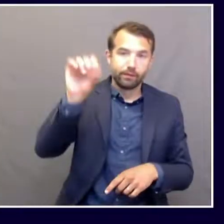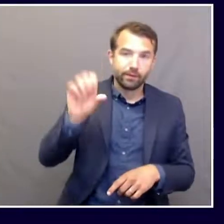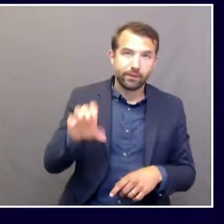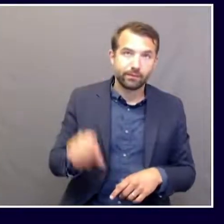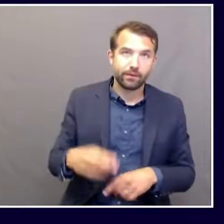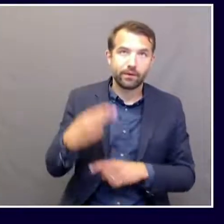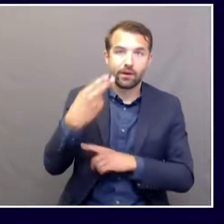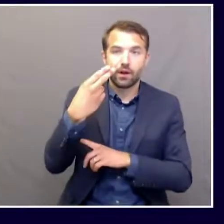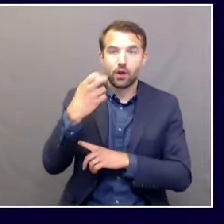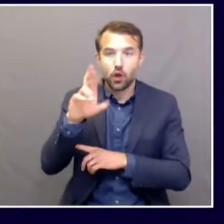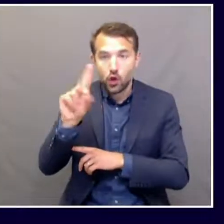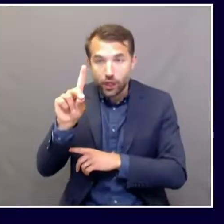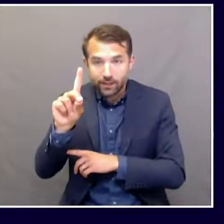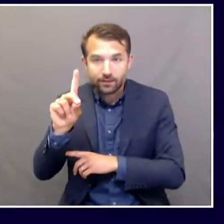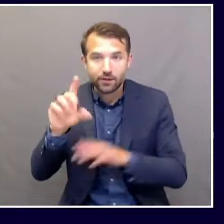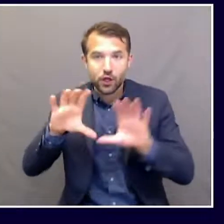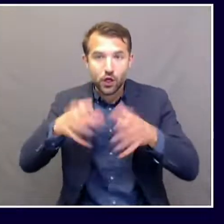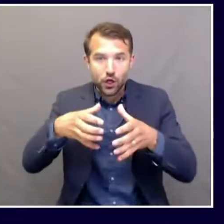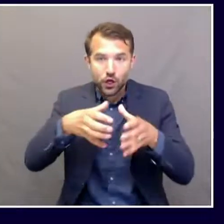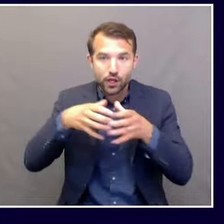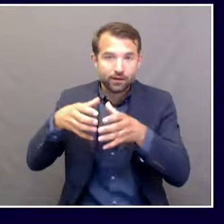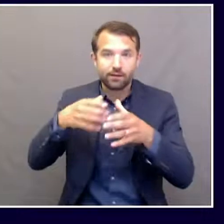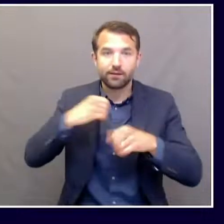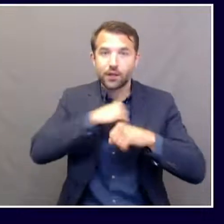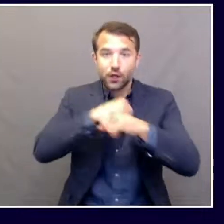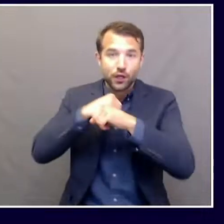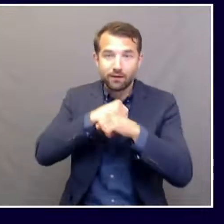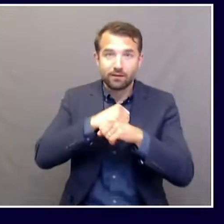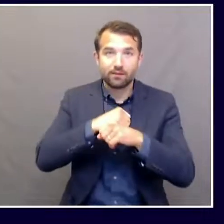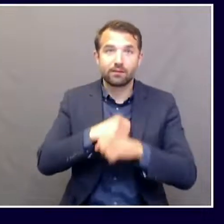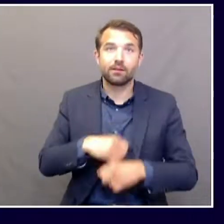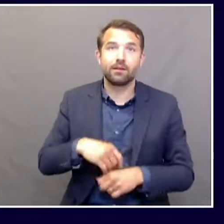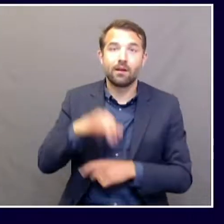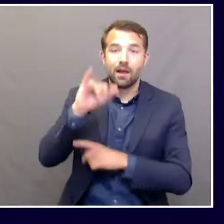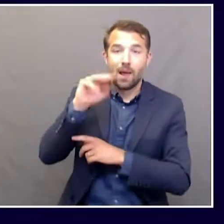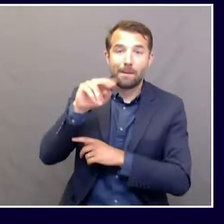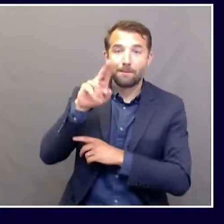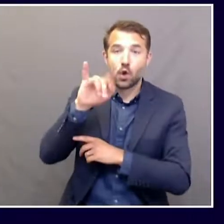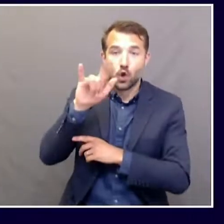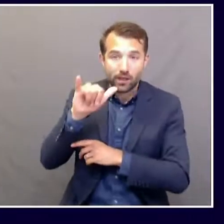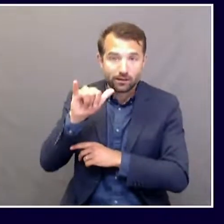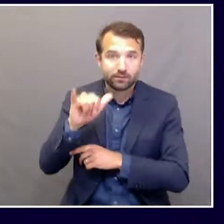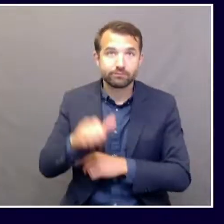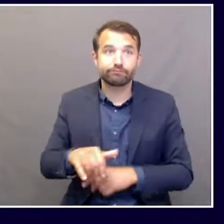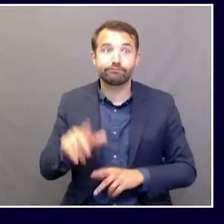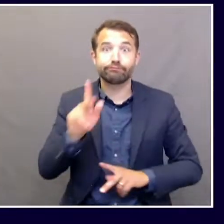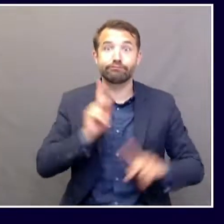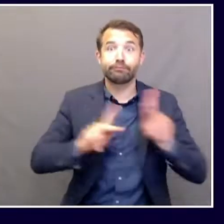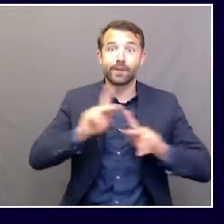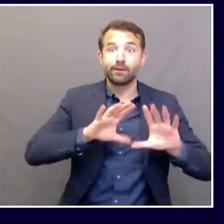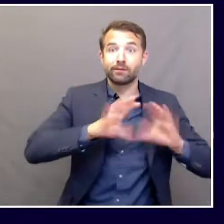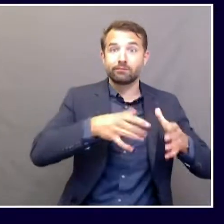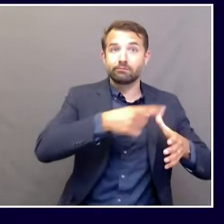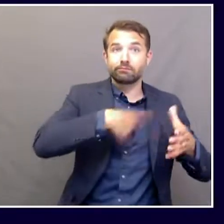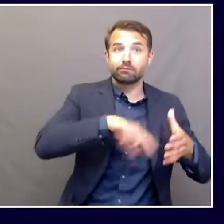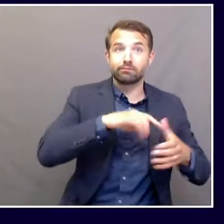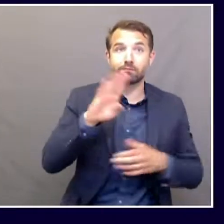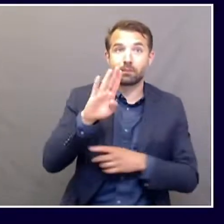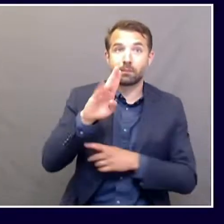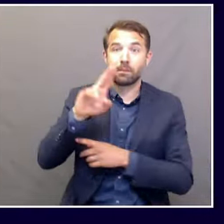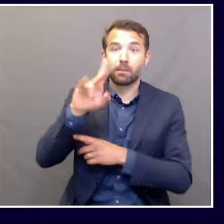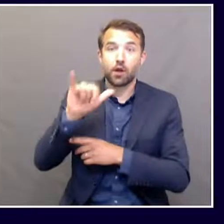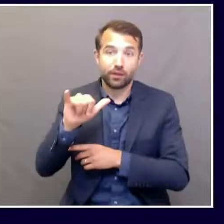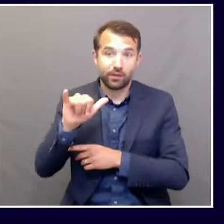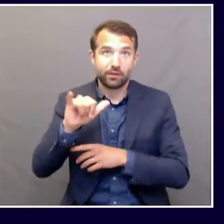immunity. That's really what they are referring to, but with different words. When we achieve whatever that threshold is,